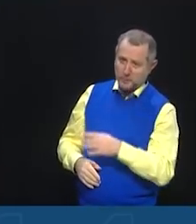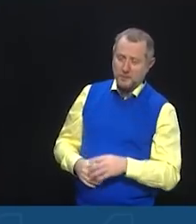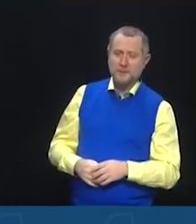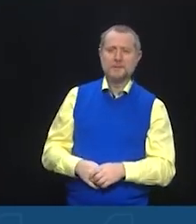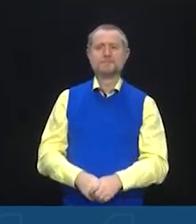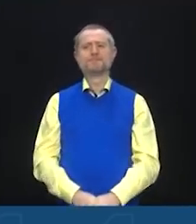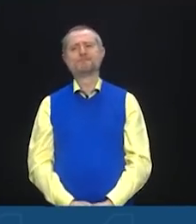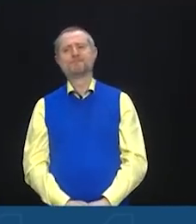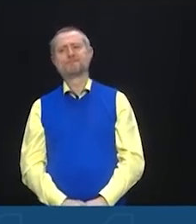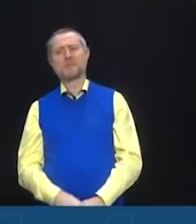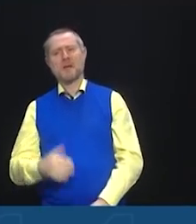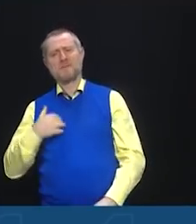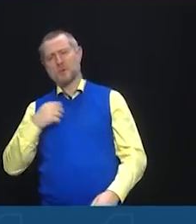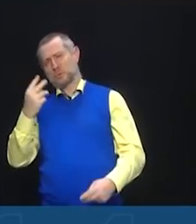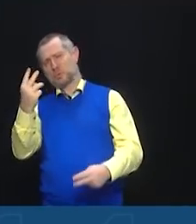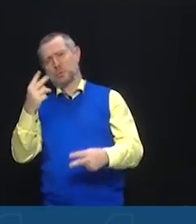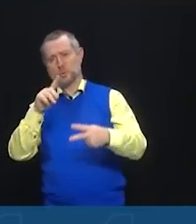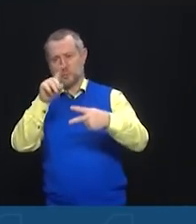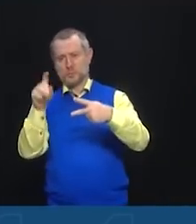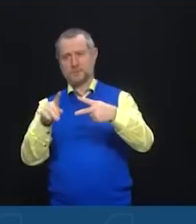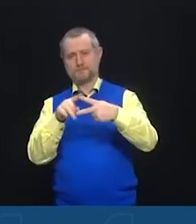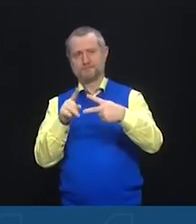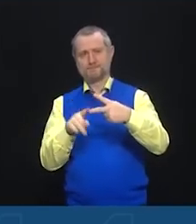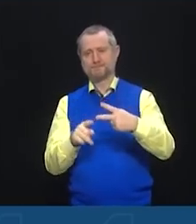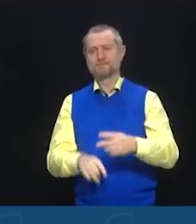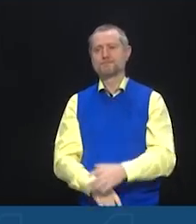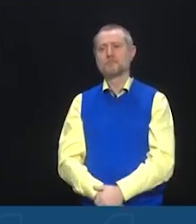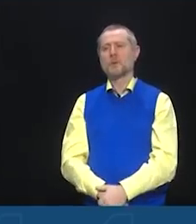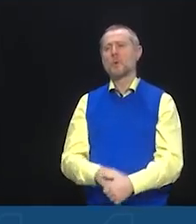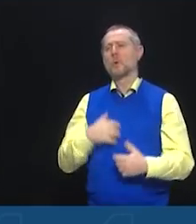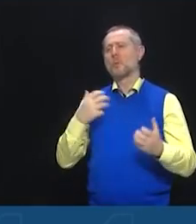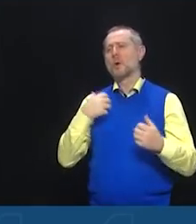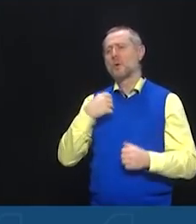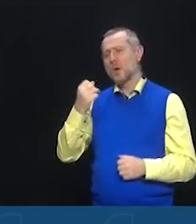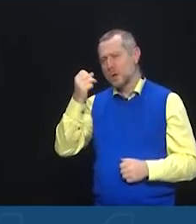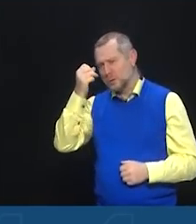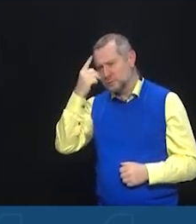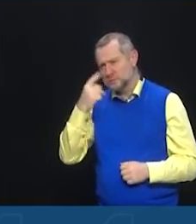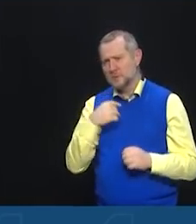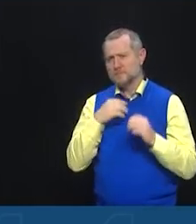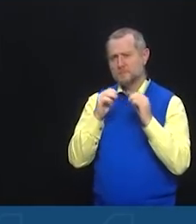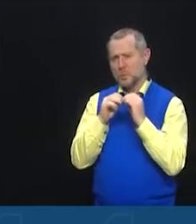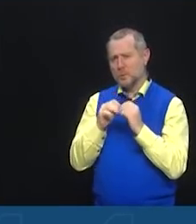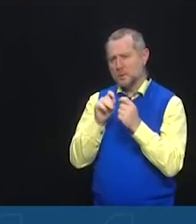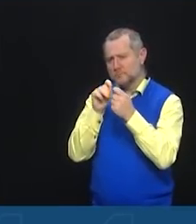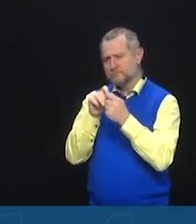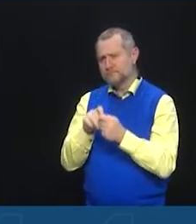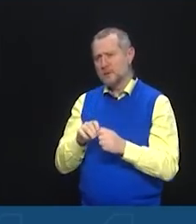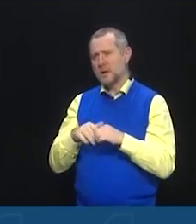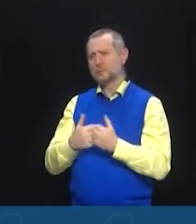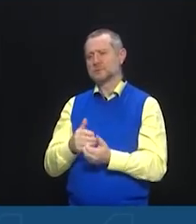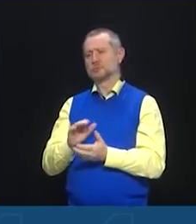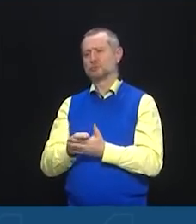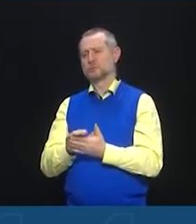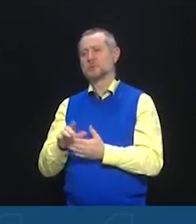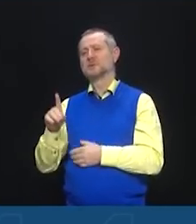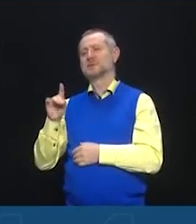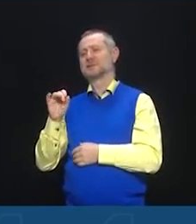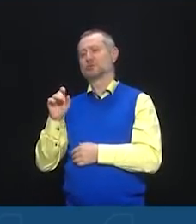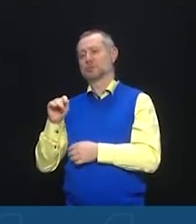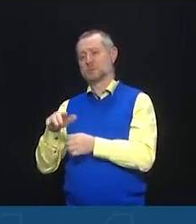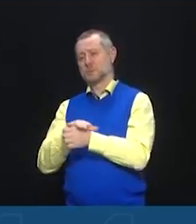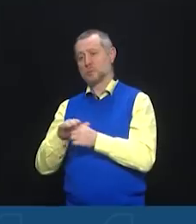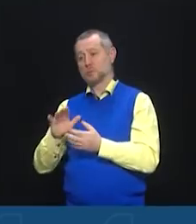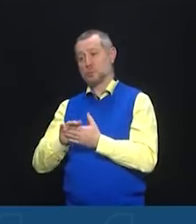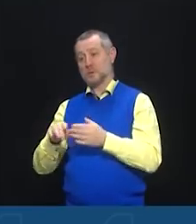So 2 questions for you. So I just want to understand a little more how school districts might fit into this. So can school districts